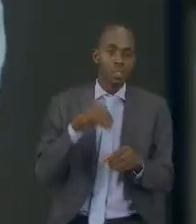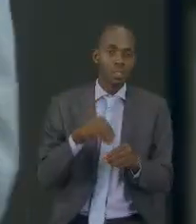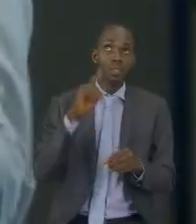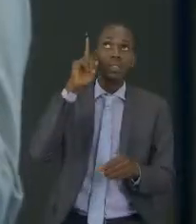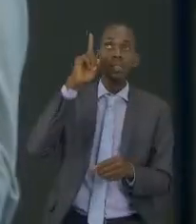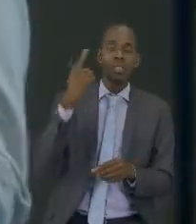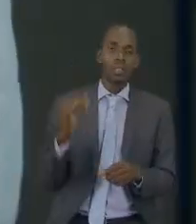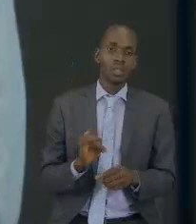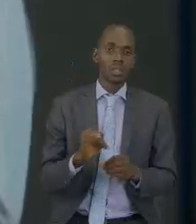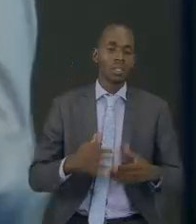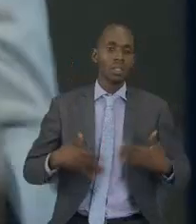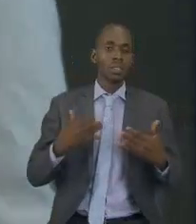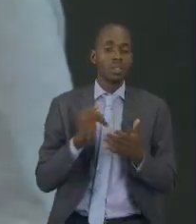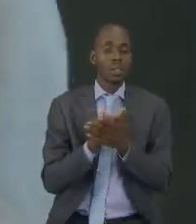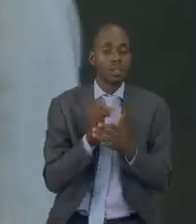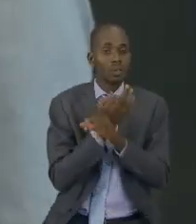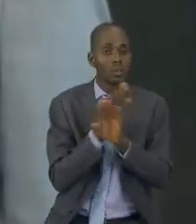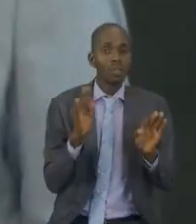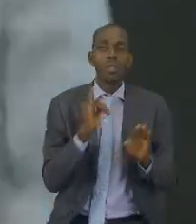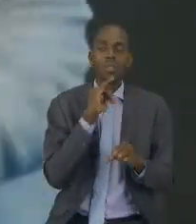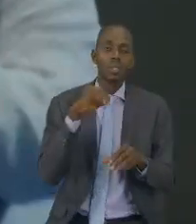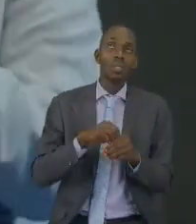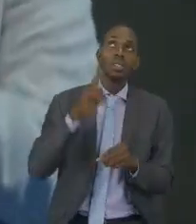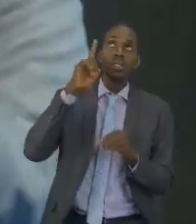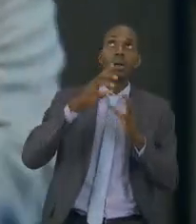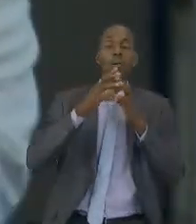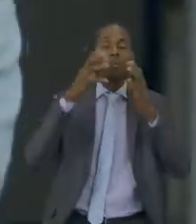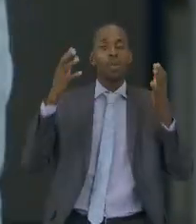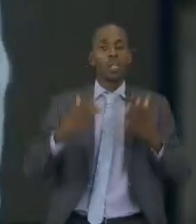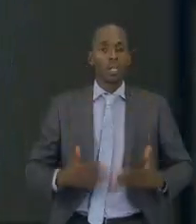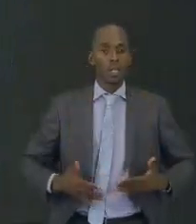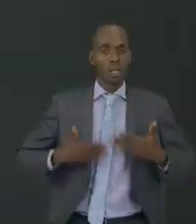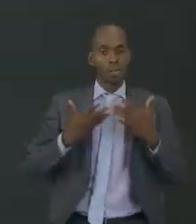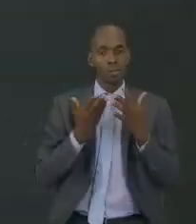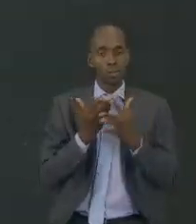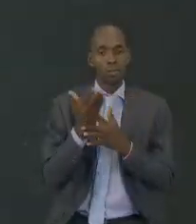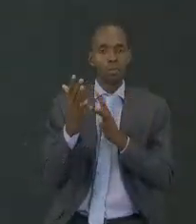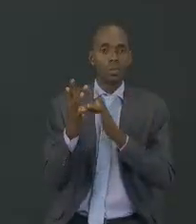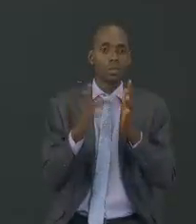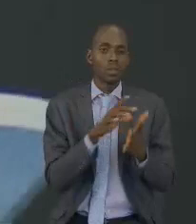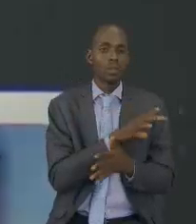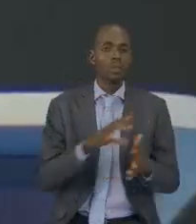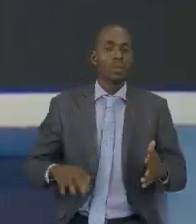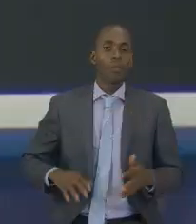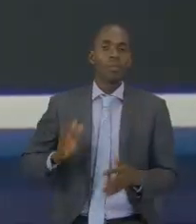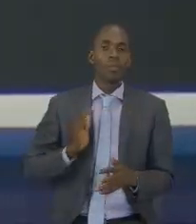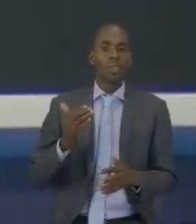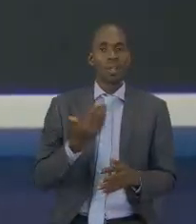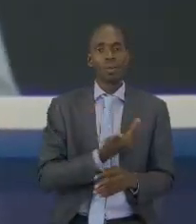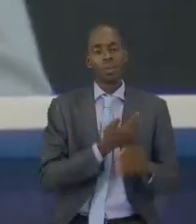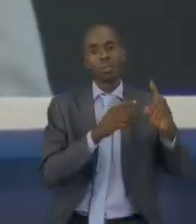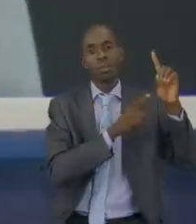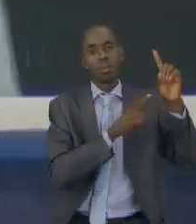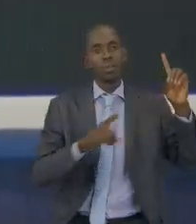life. That freedom is in His abundant life. Through Jesus Christ, our